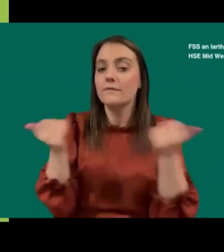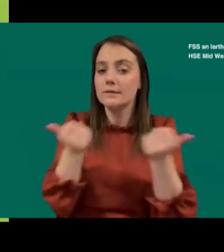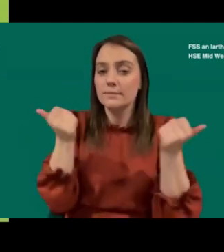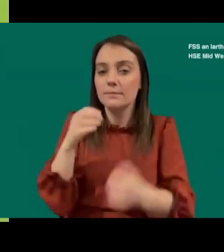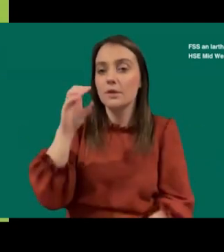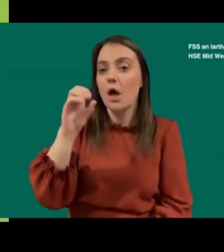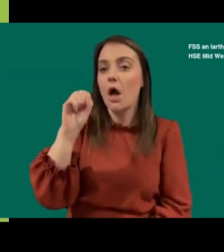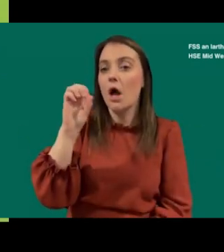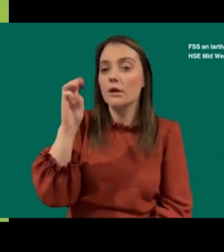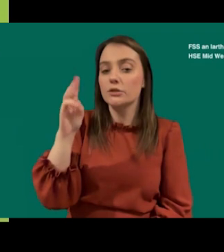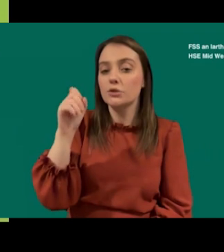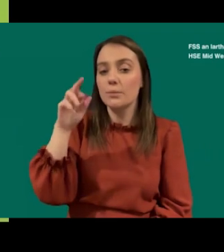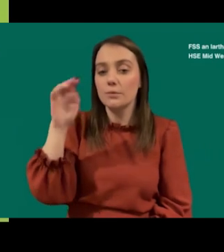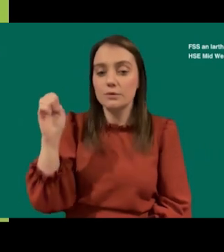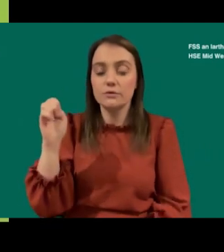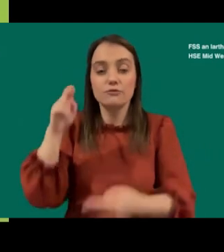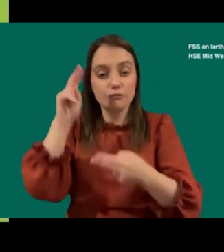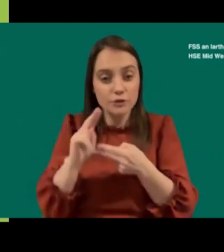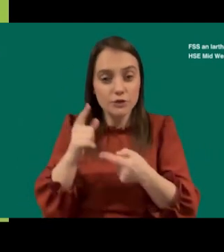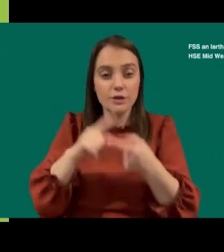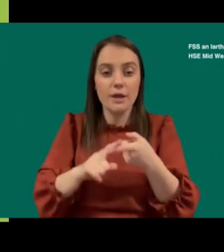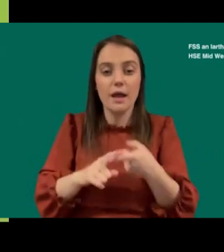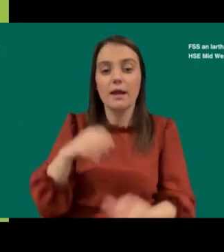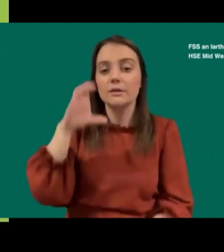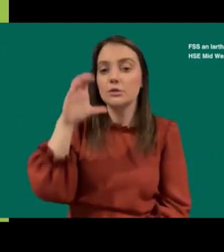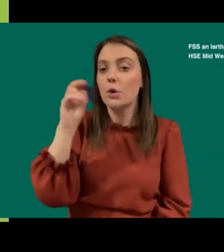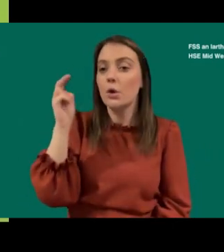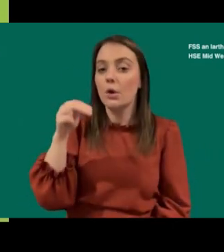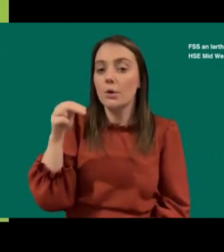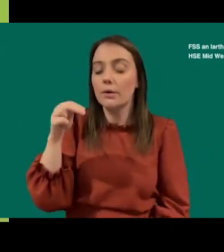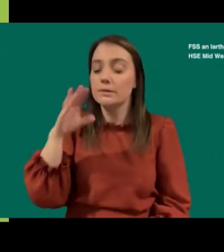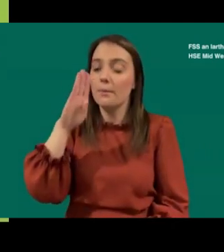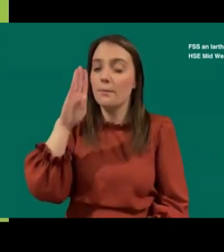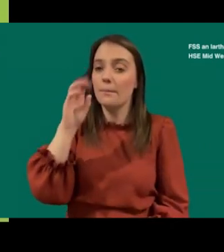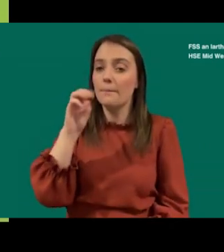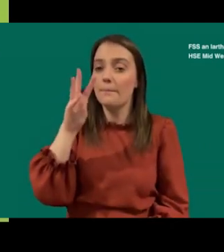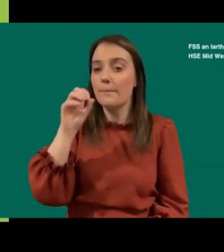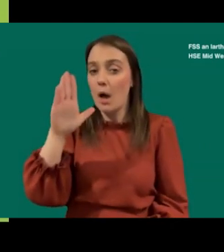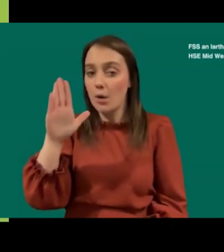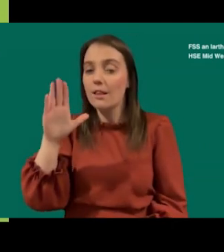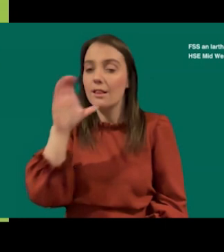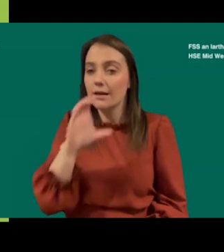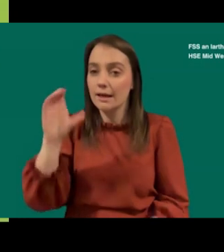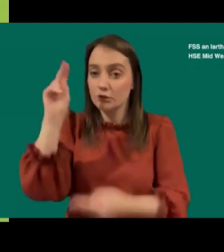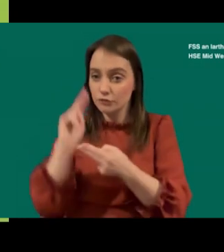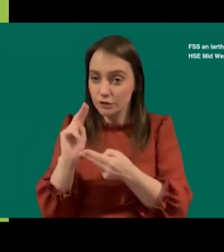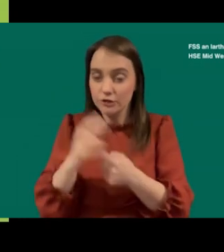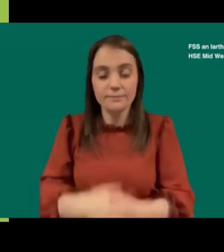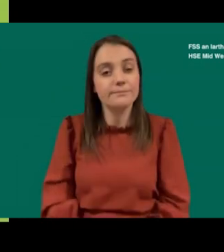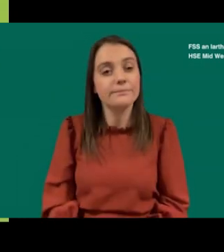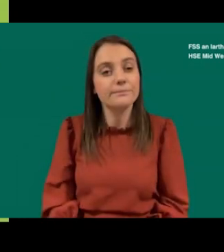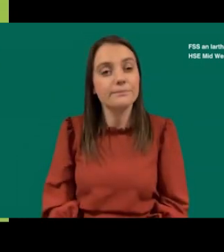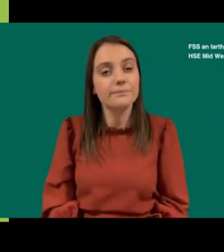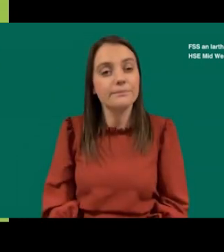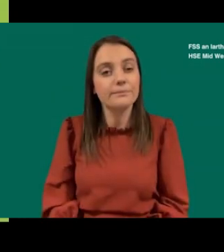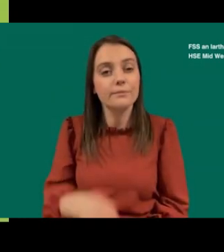osteoporosis reduction, cardiovascular reduction, and colorectal cancer reduction. That's bowel cancer. Just to show you